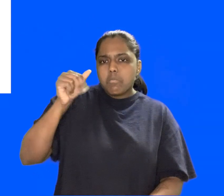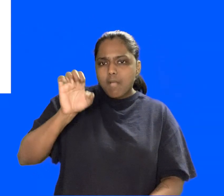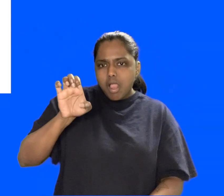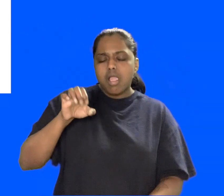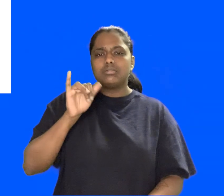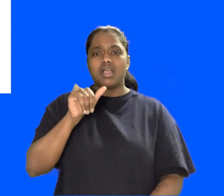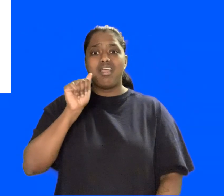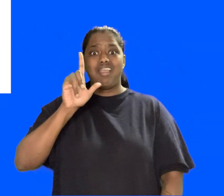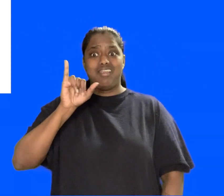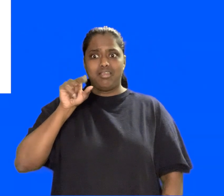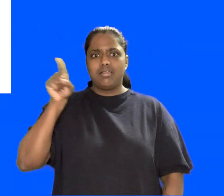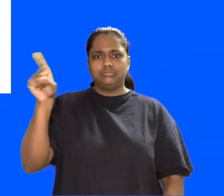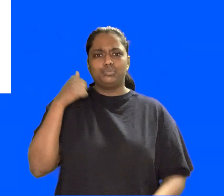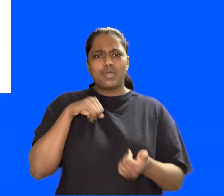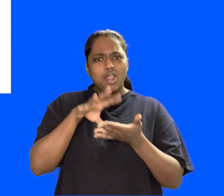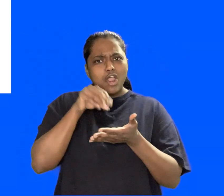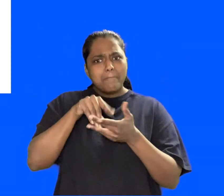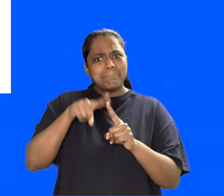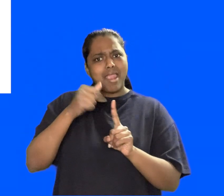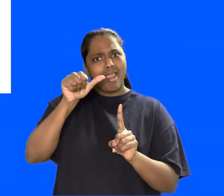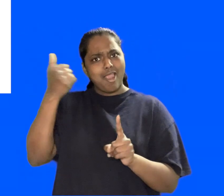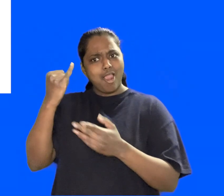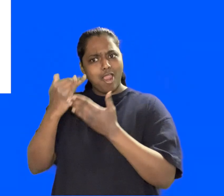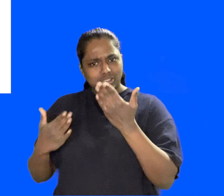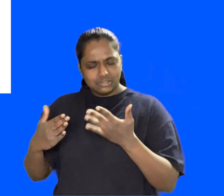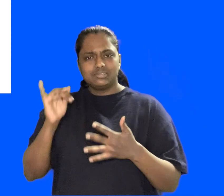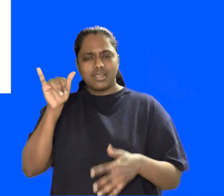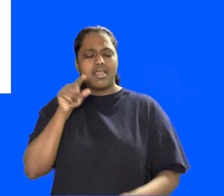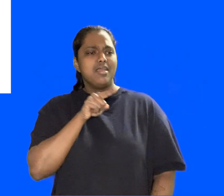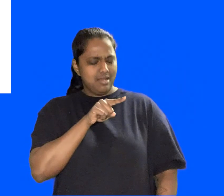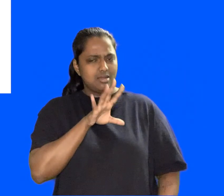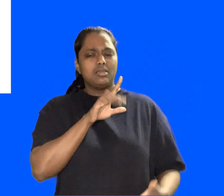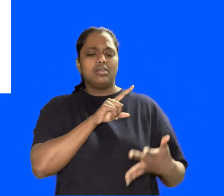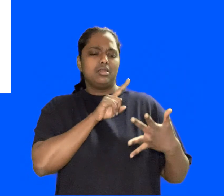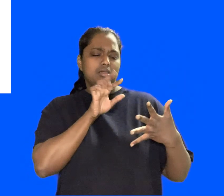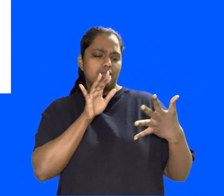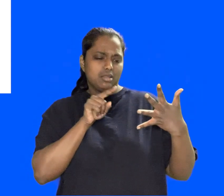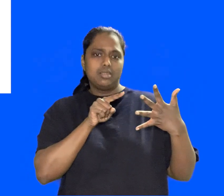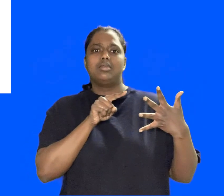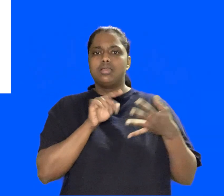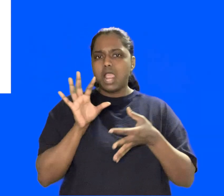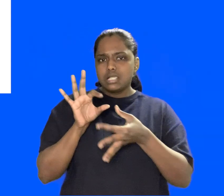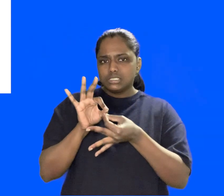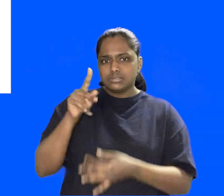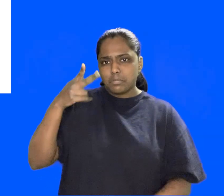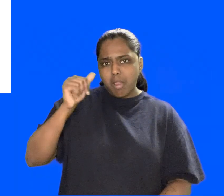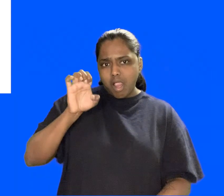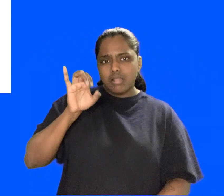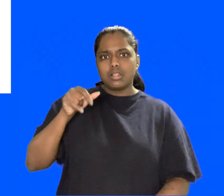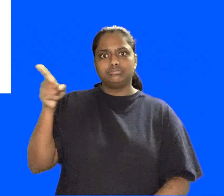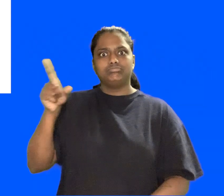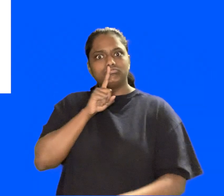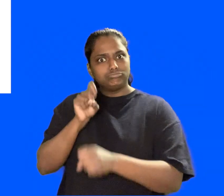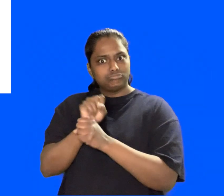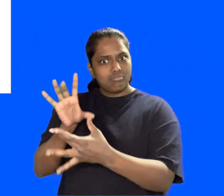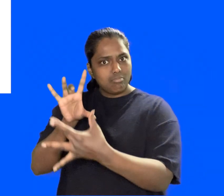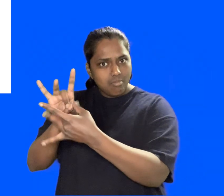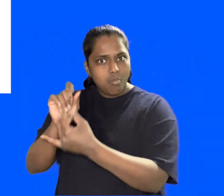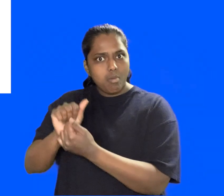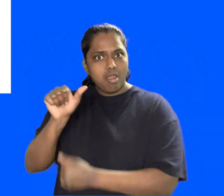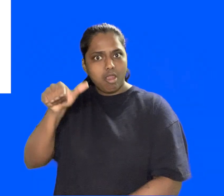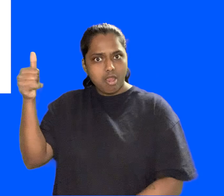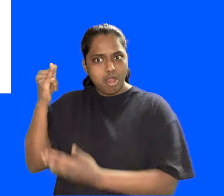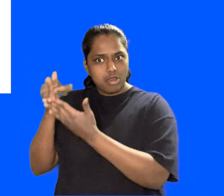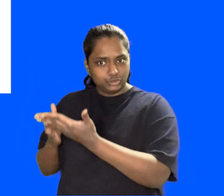connect phase where she actually makes the connection with that other artist. And we kind of kept in mind that